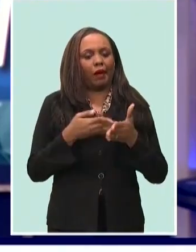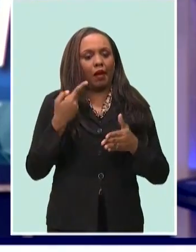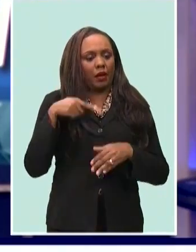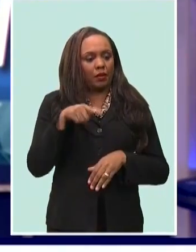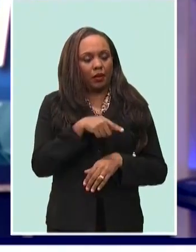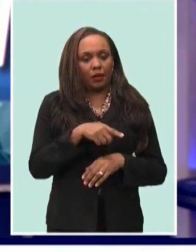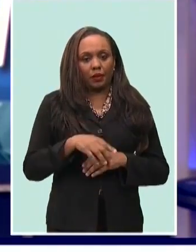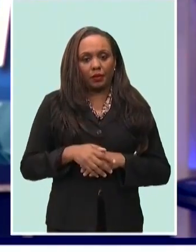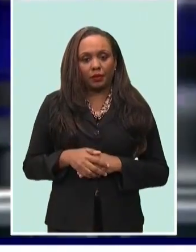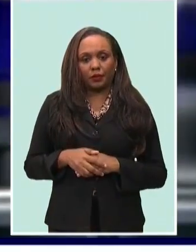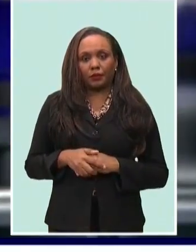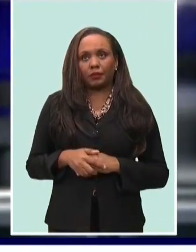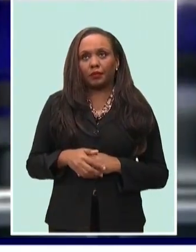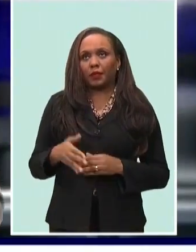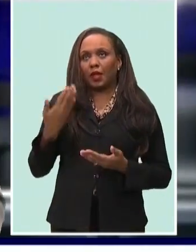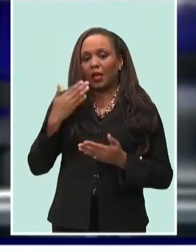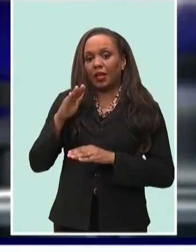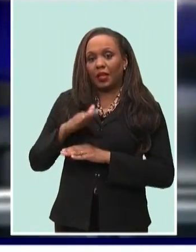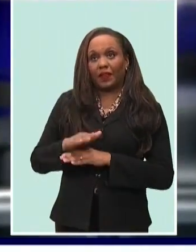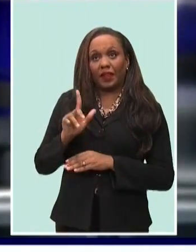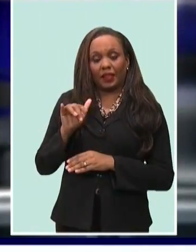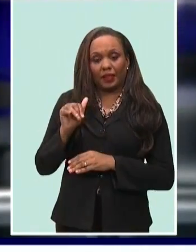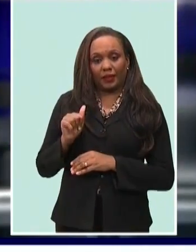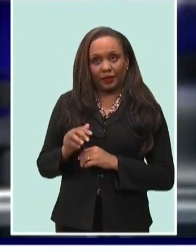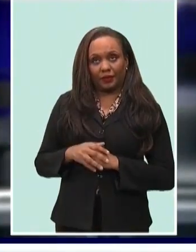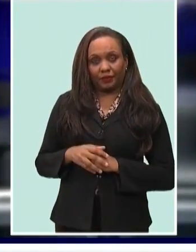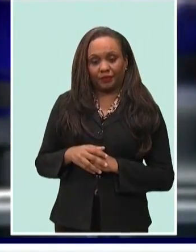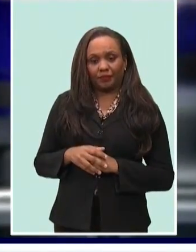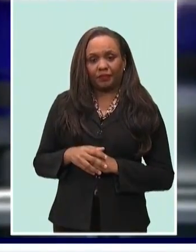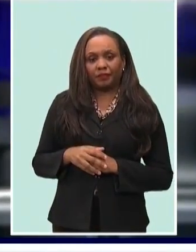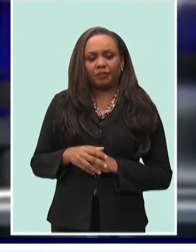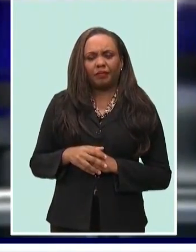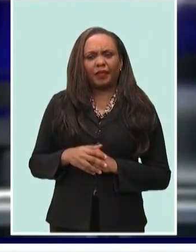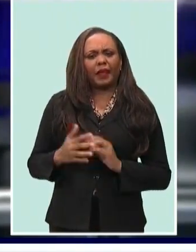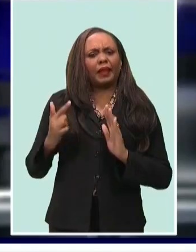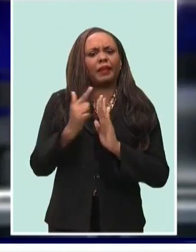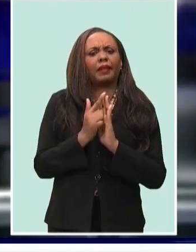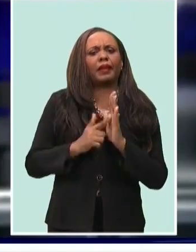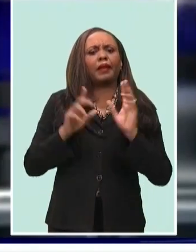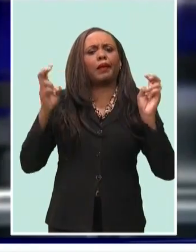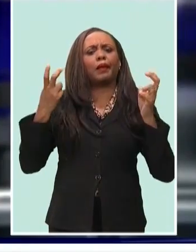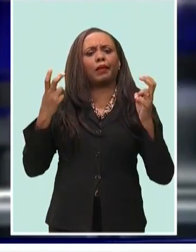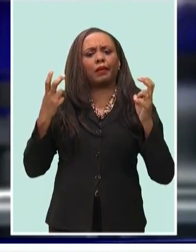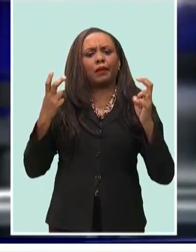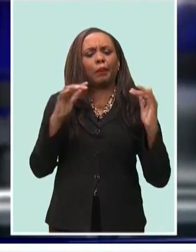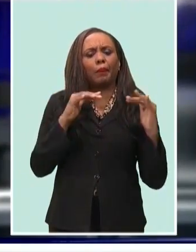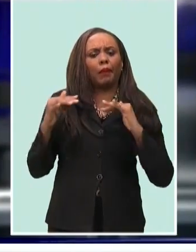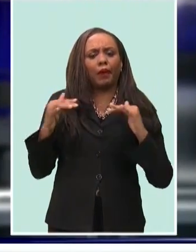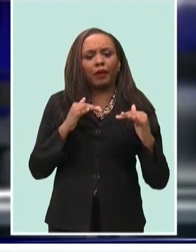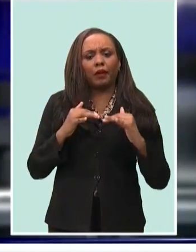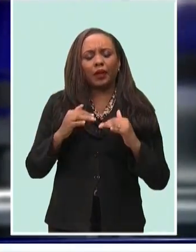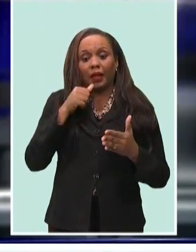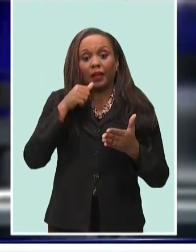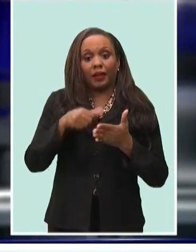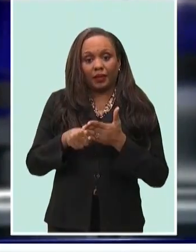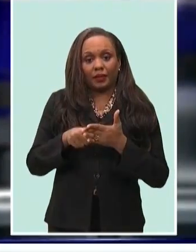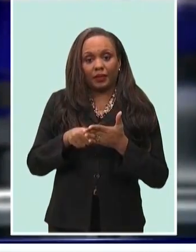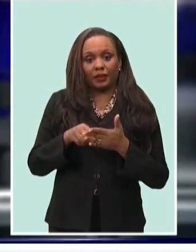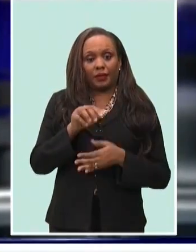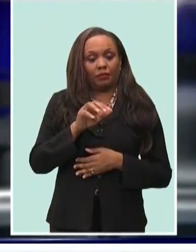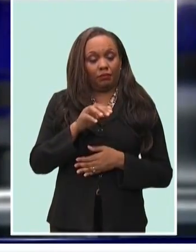story. Good evening, Lisa. Now, what's shaping up to be a legal battle stems from a memo from NUPW President